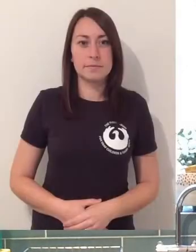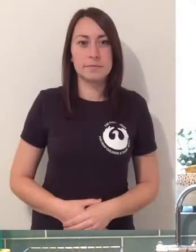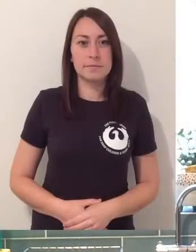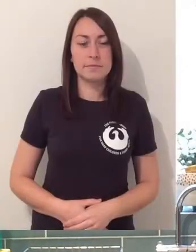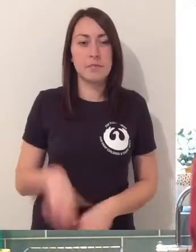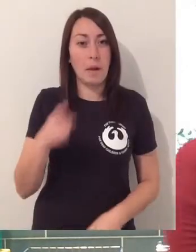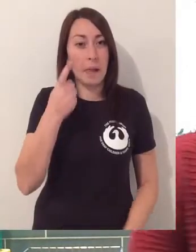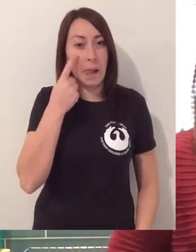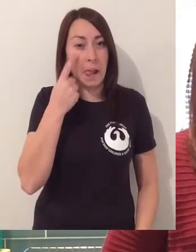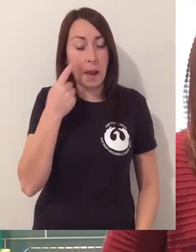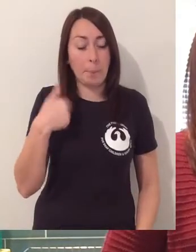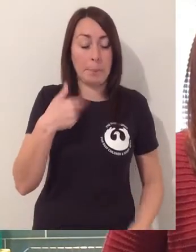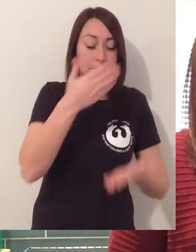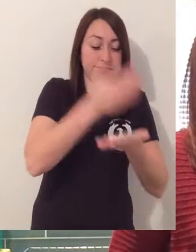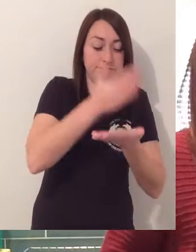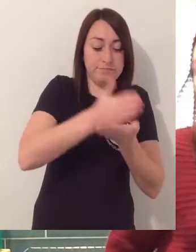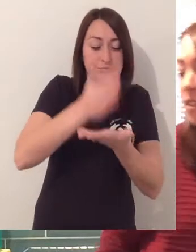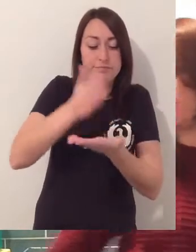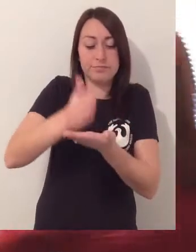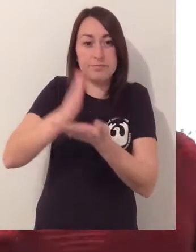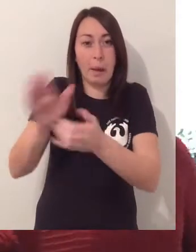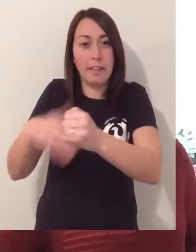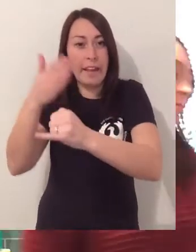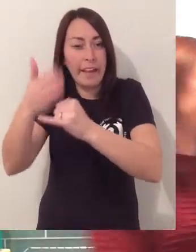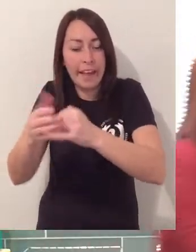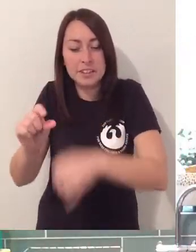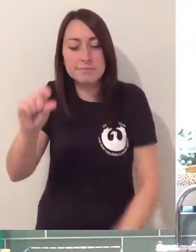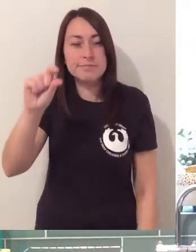I've gone right down to the bottom, just left that last little bit.